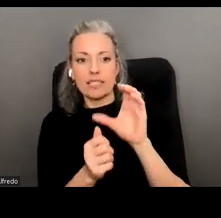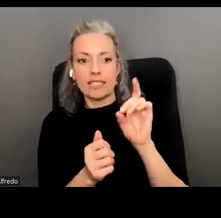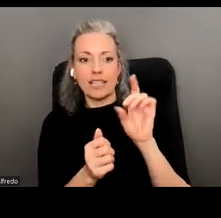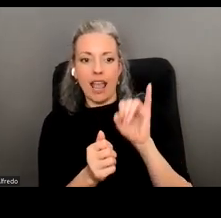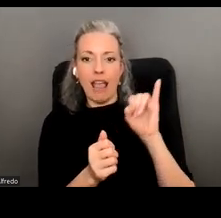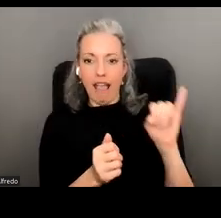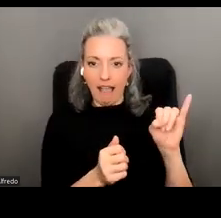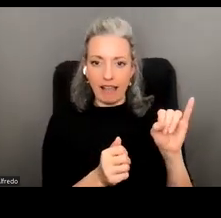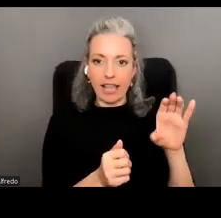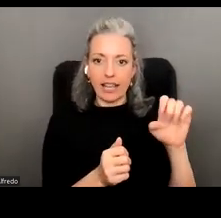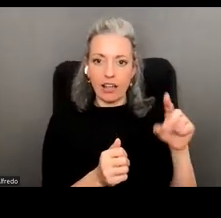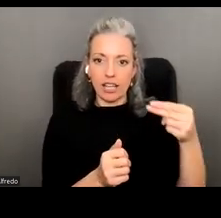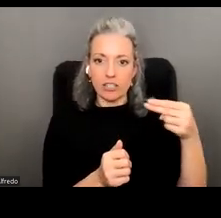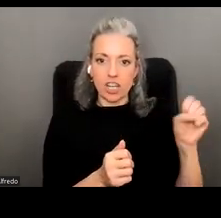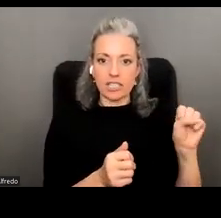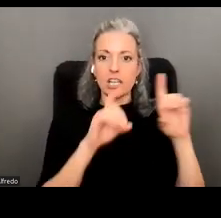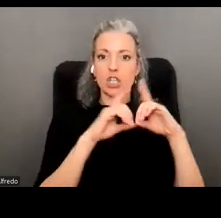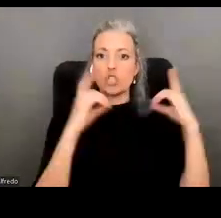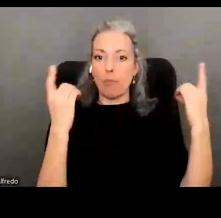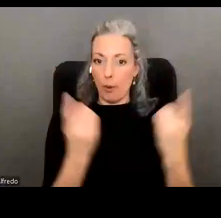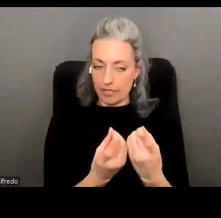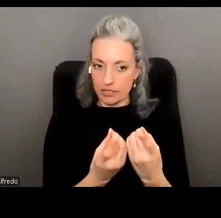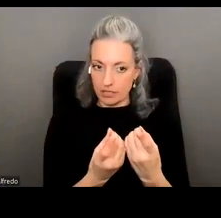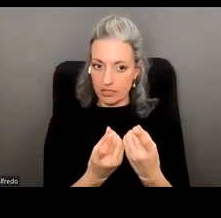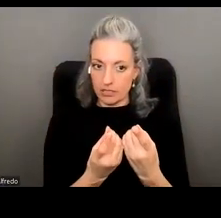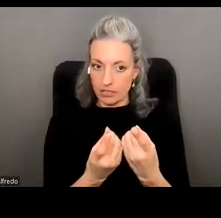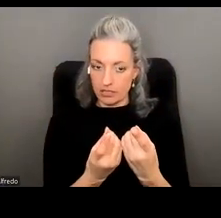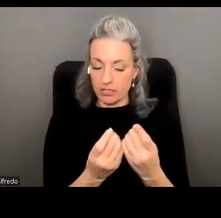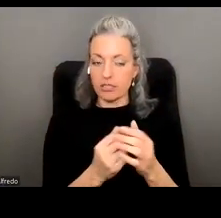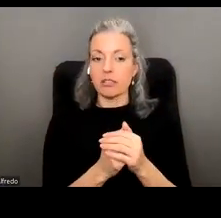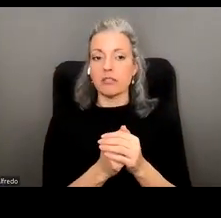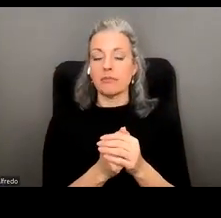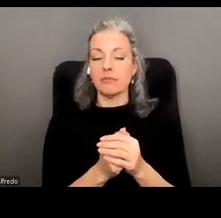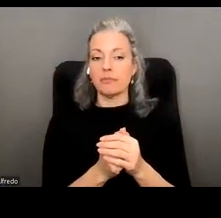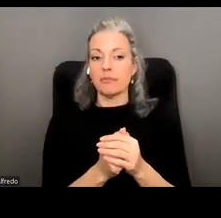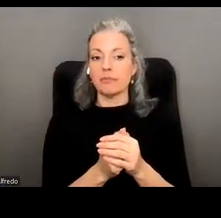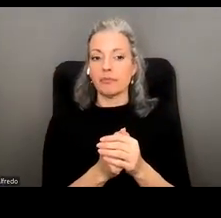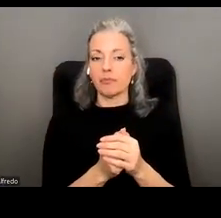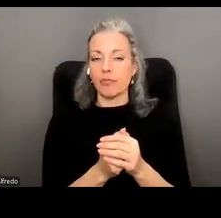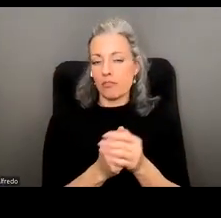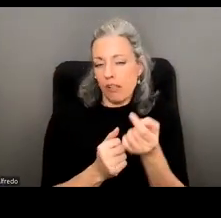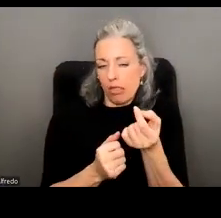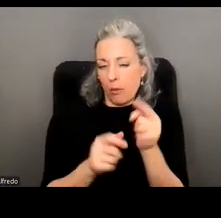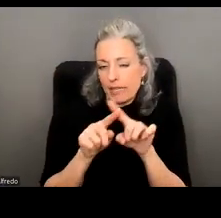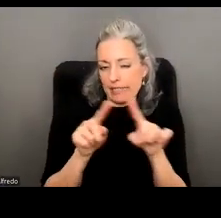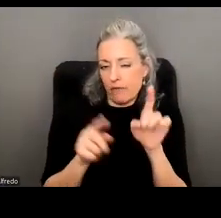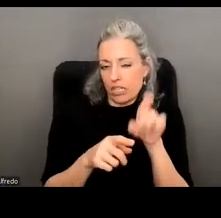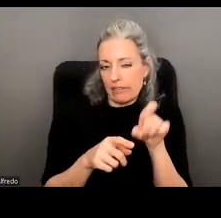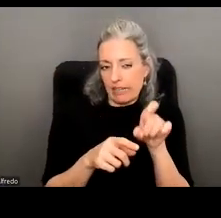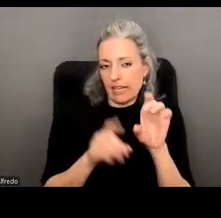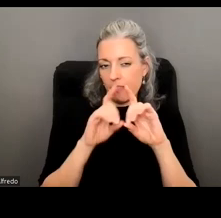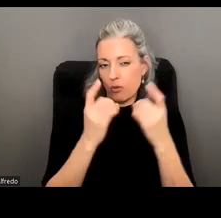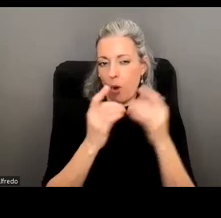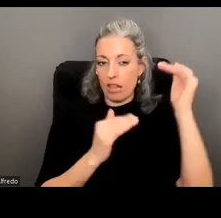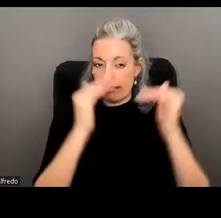and CalHHS departments. And there is a slightly different need at the department level